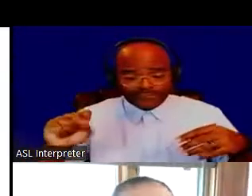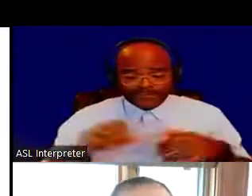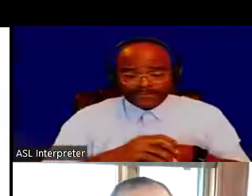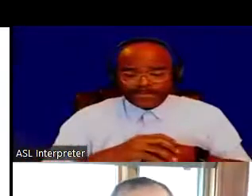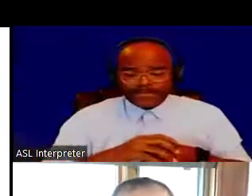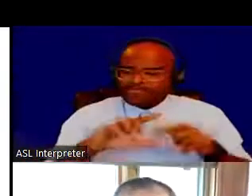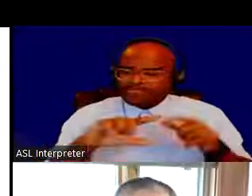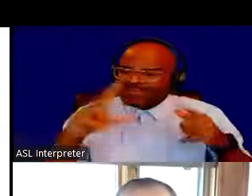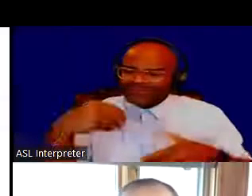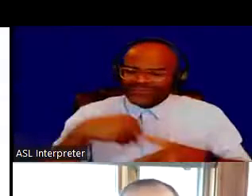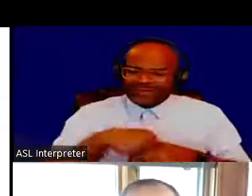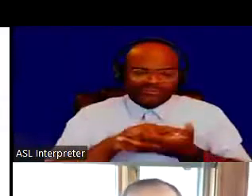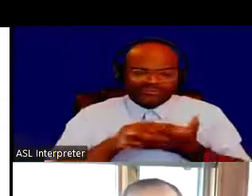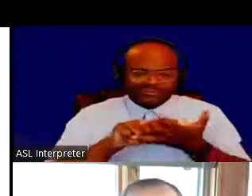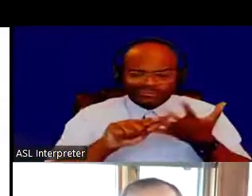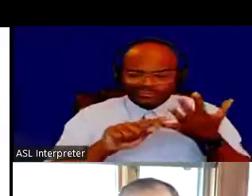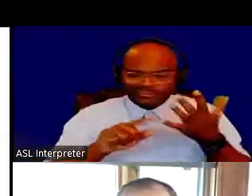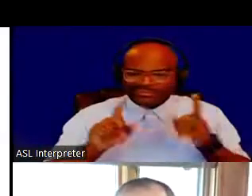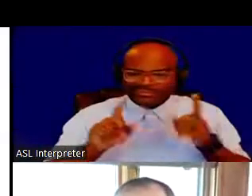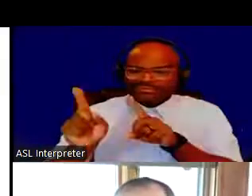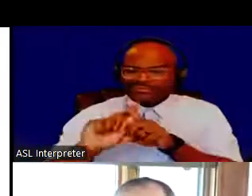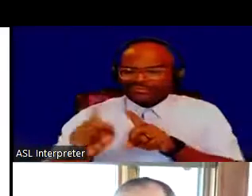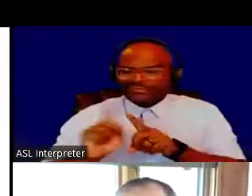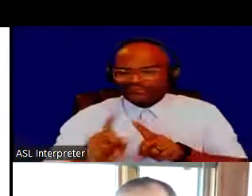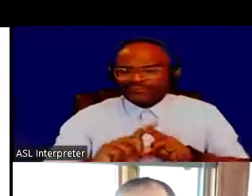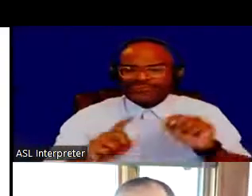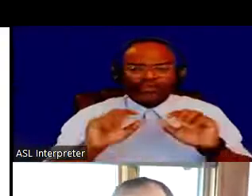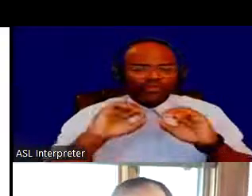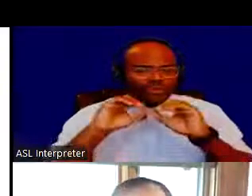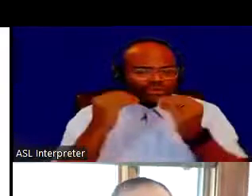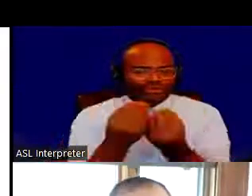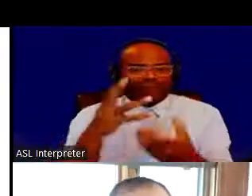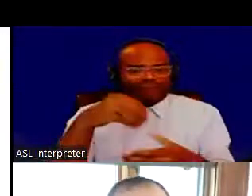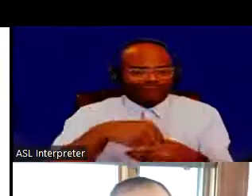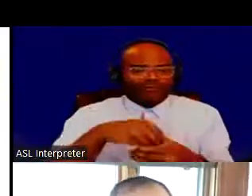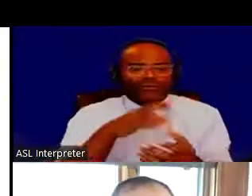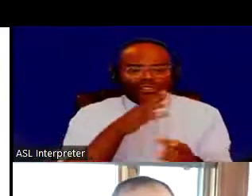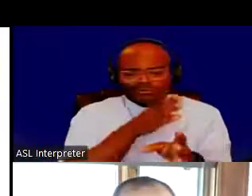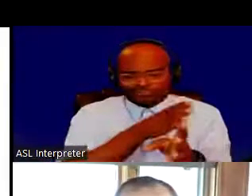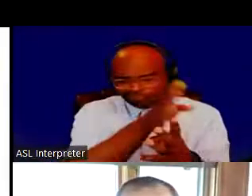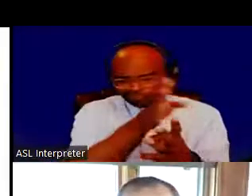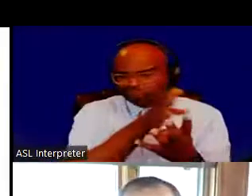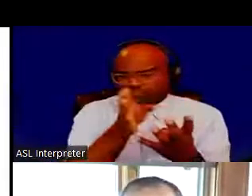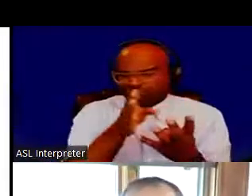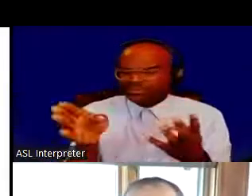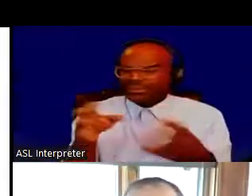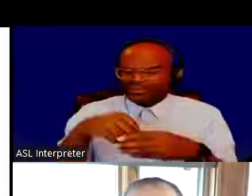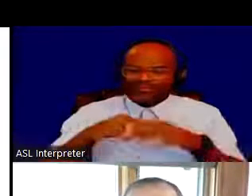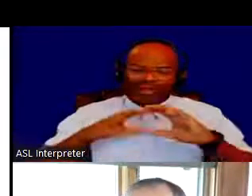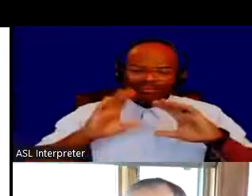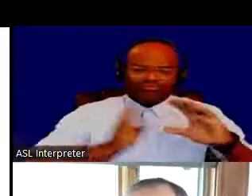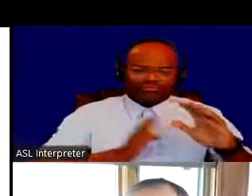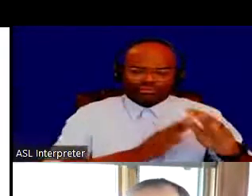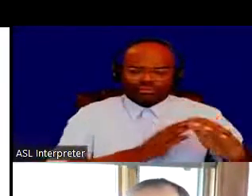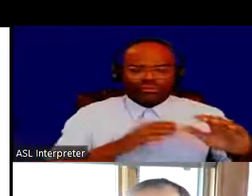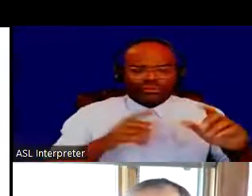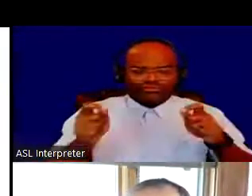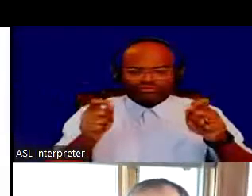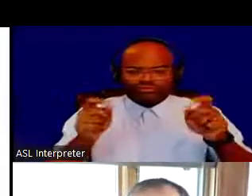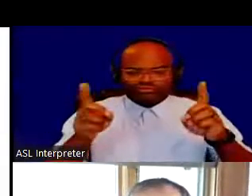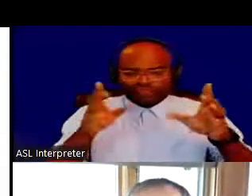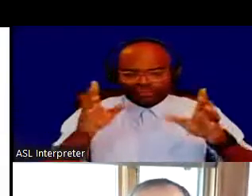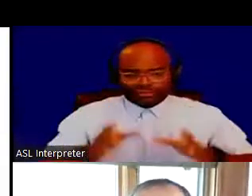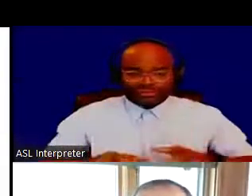but including many other partner organizations that are all part of our steering group or our board of directors, so to speak, including